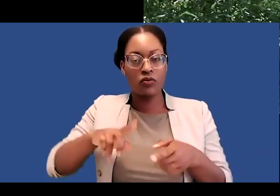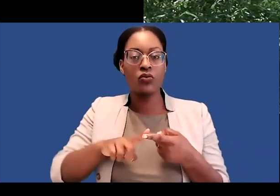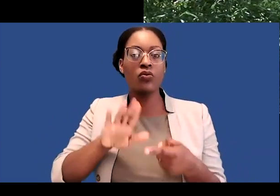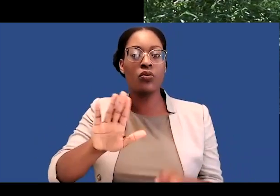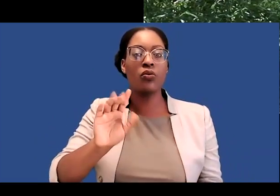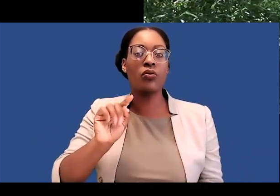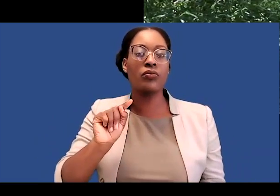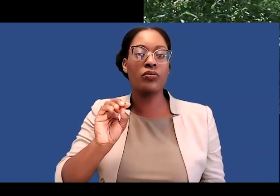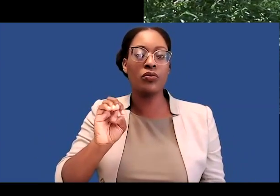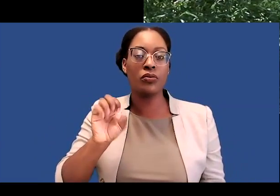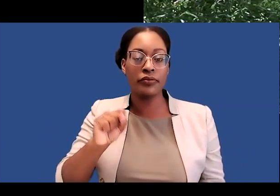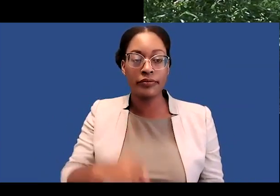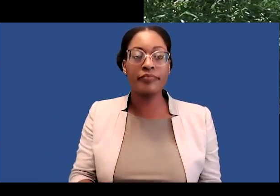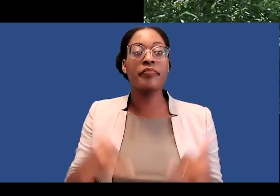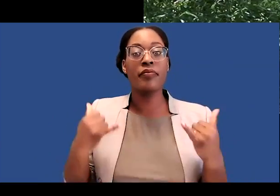And here, roll the shoulders back.